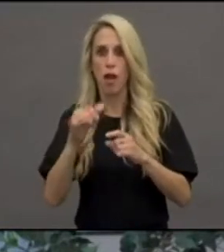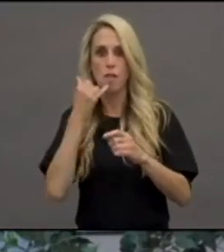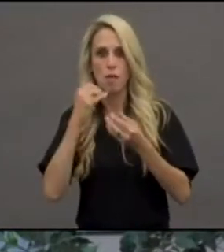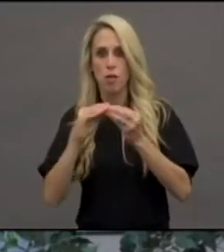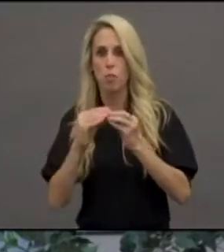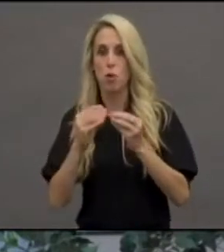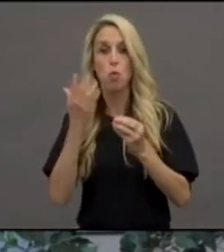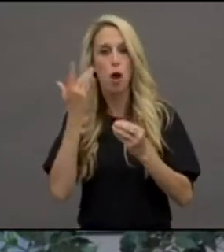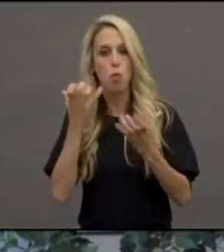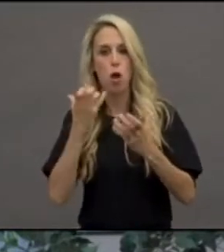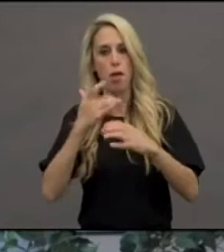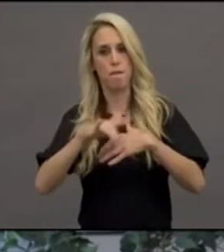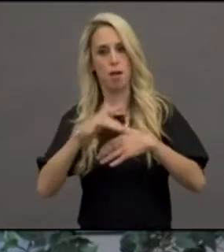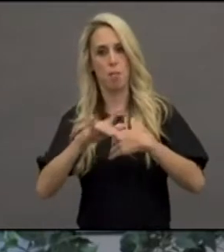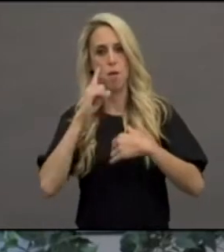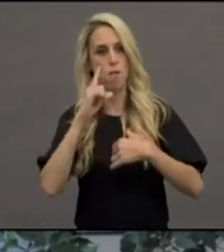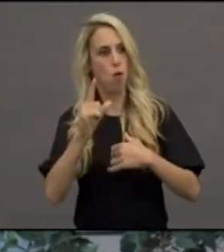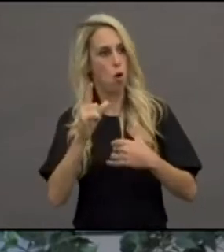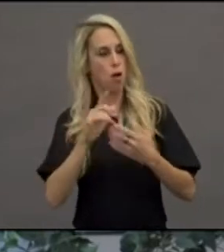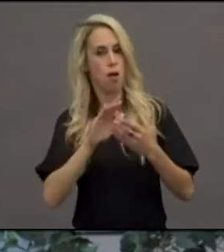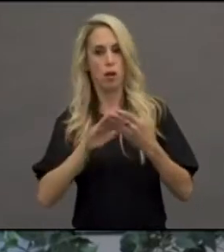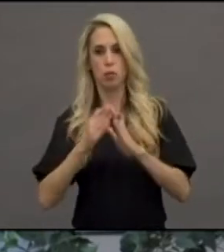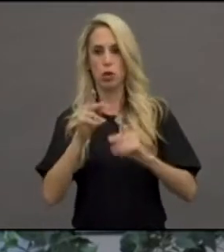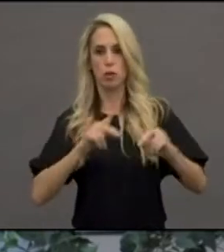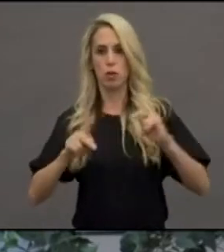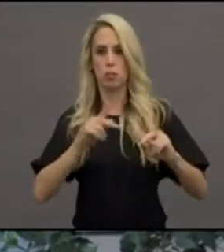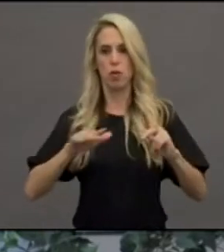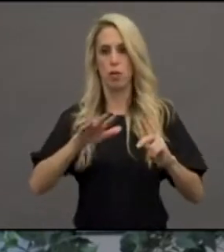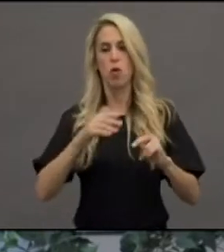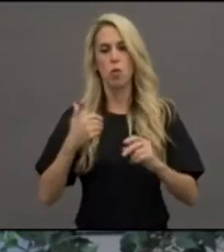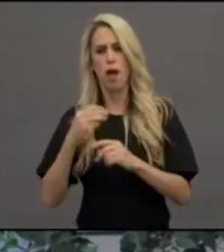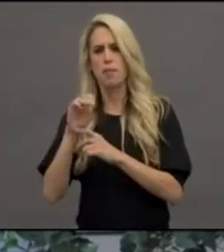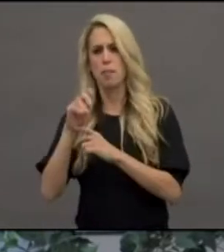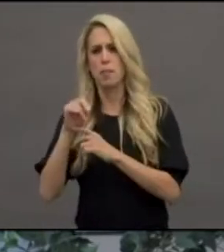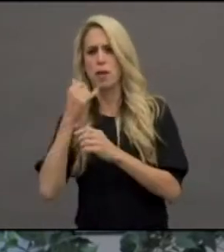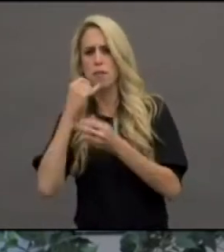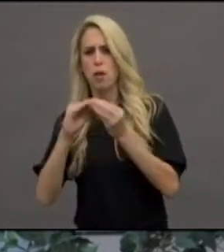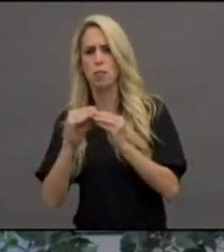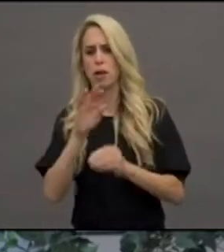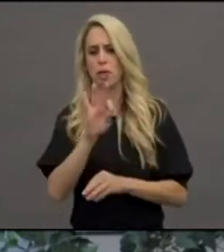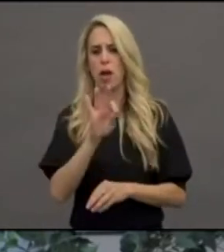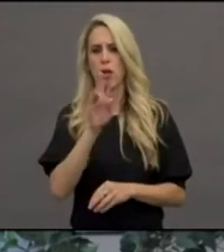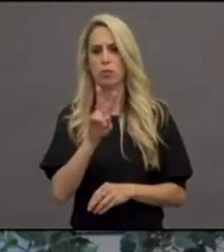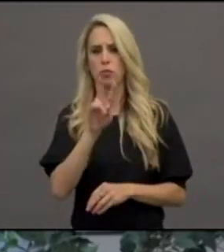want to keep that line open to community members. So we have a media line, and that media line is